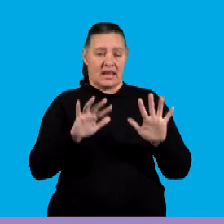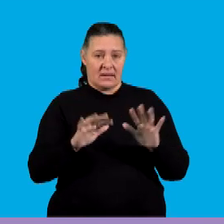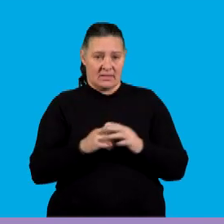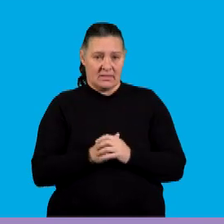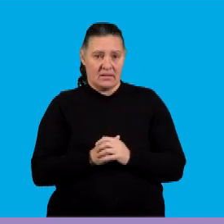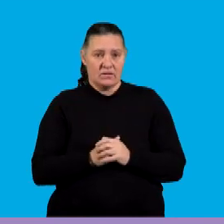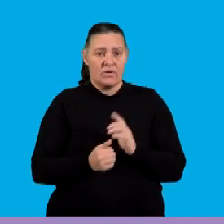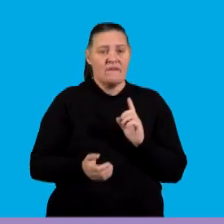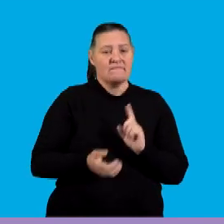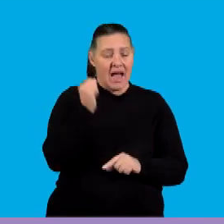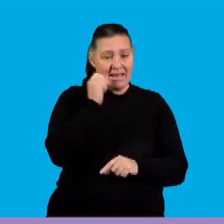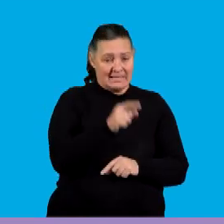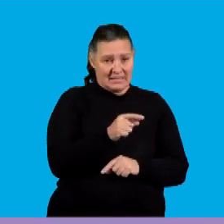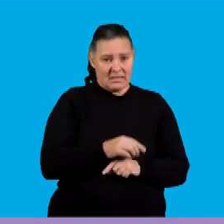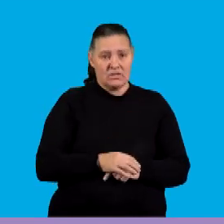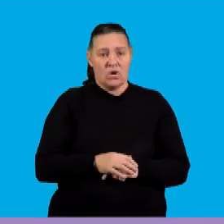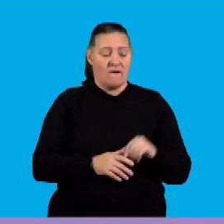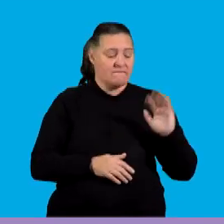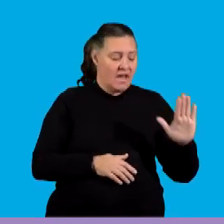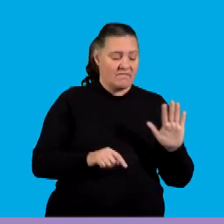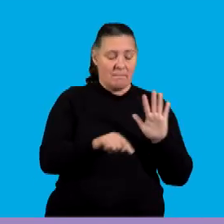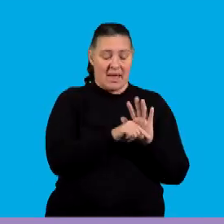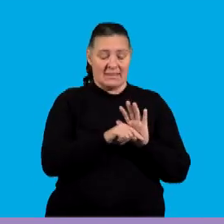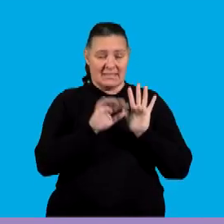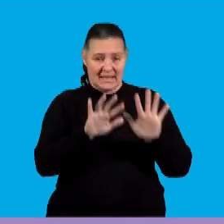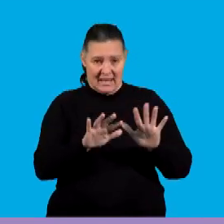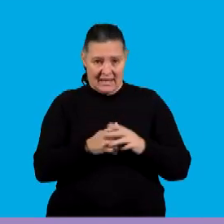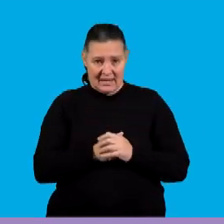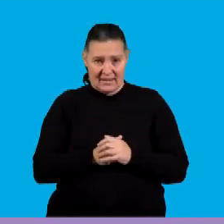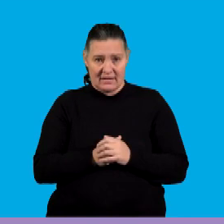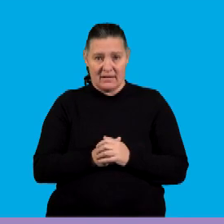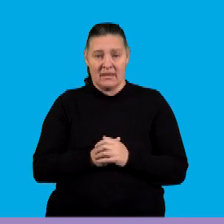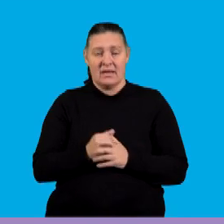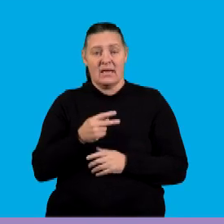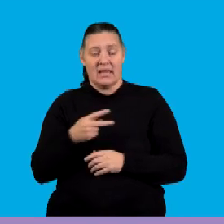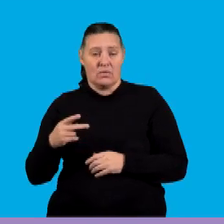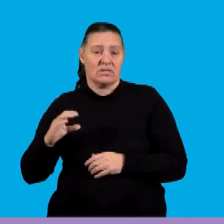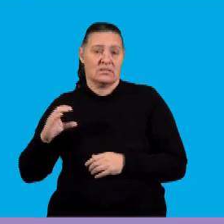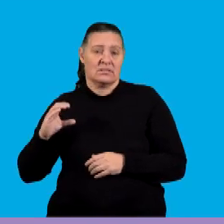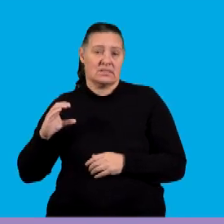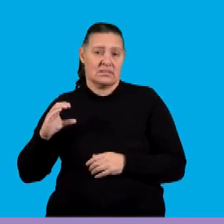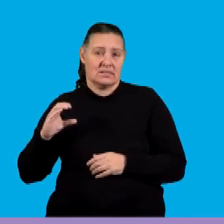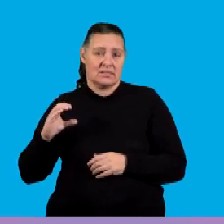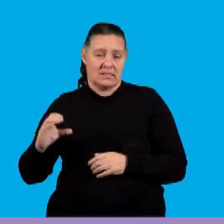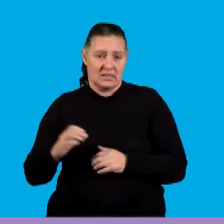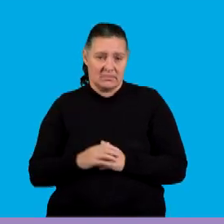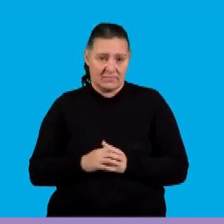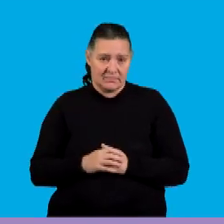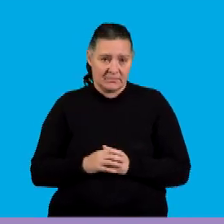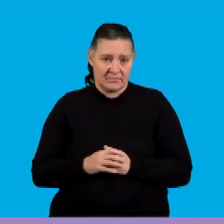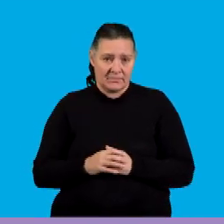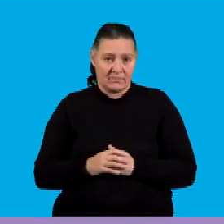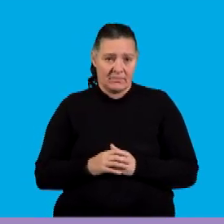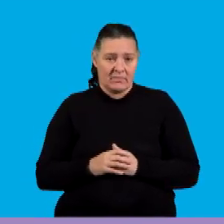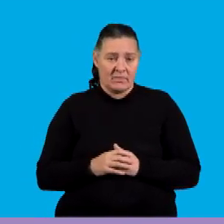find that value there. So 5 minus 10 is a negative 5. We